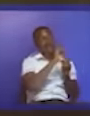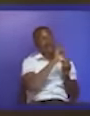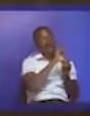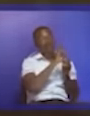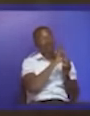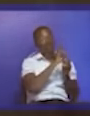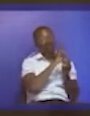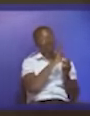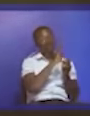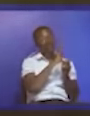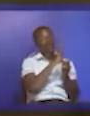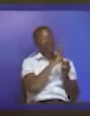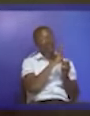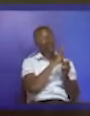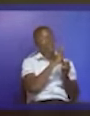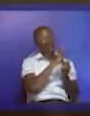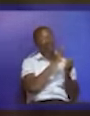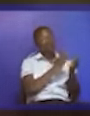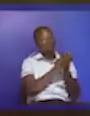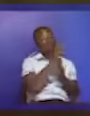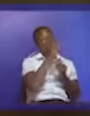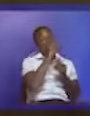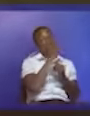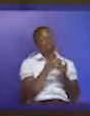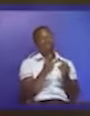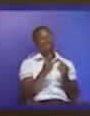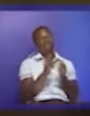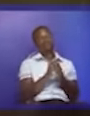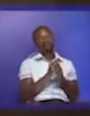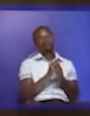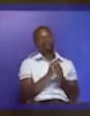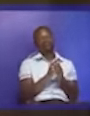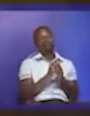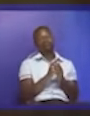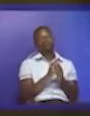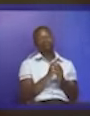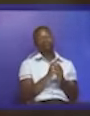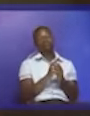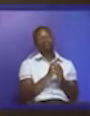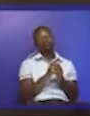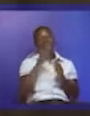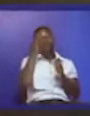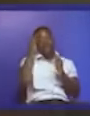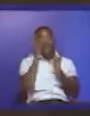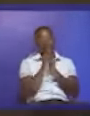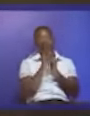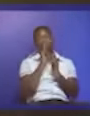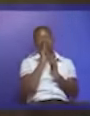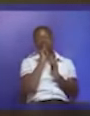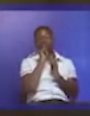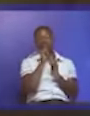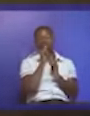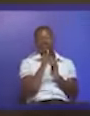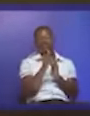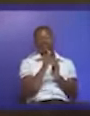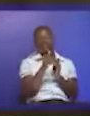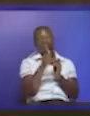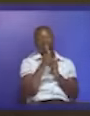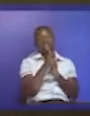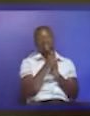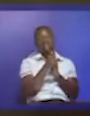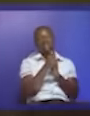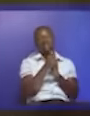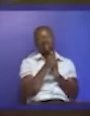Negotiating that, I hope you know that it was not the angels that saved Lot. It was a transaction between Abraham and